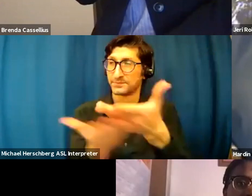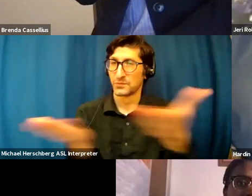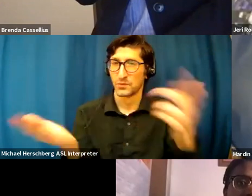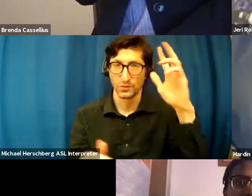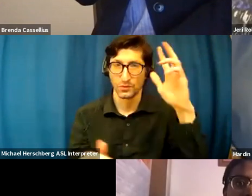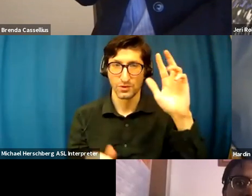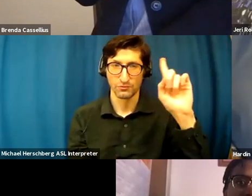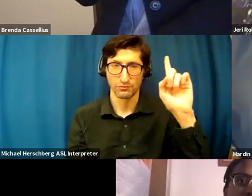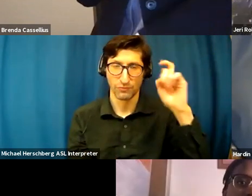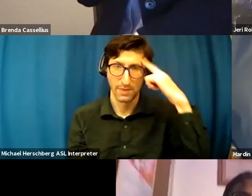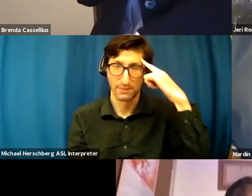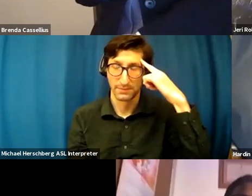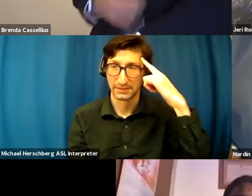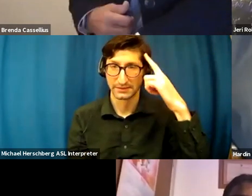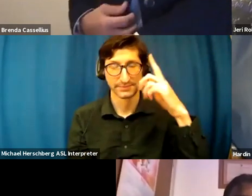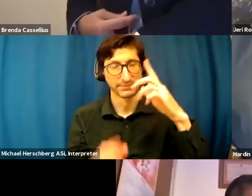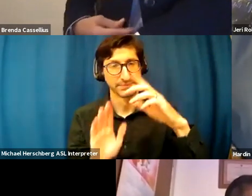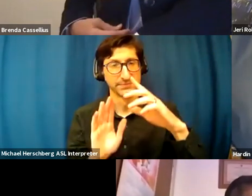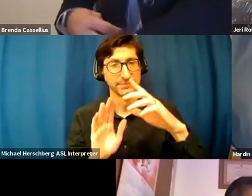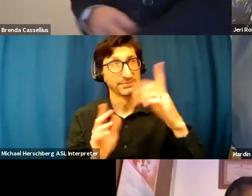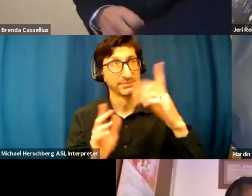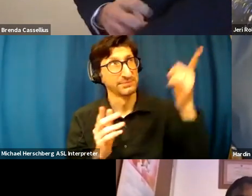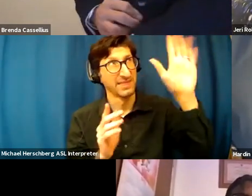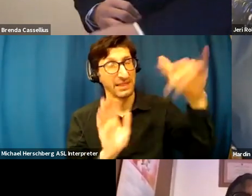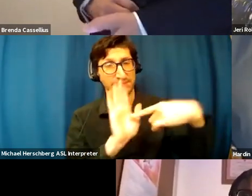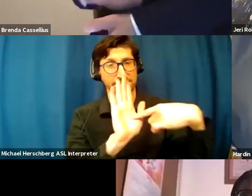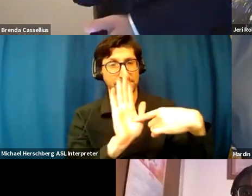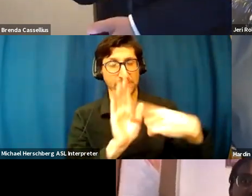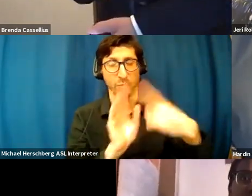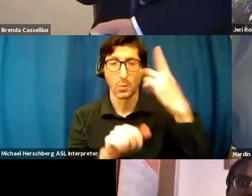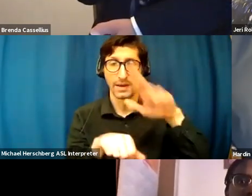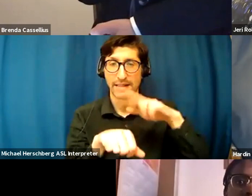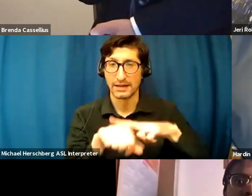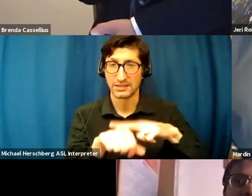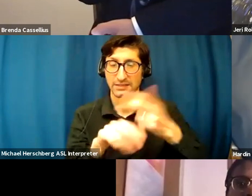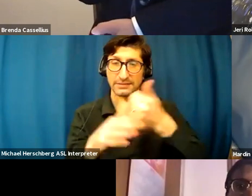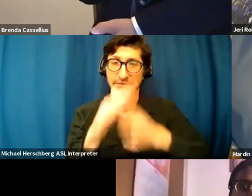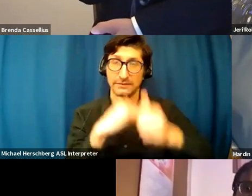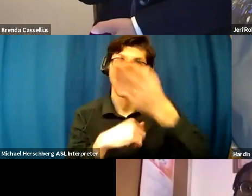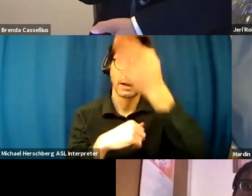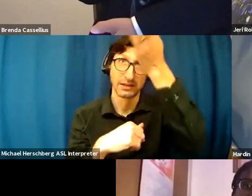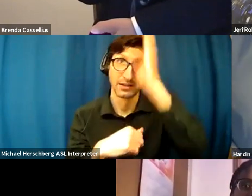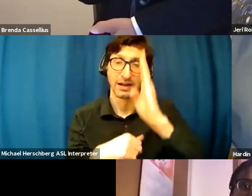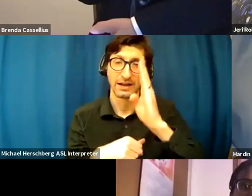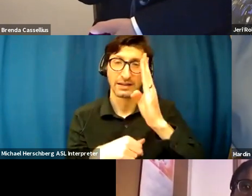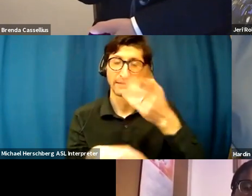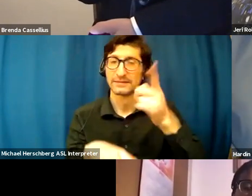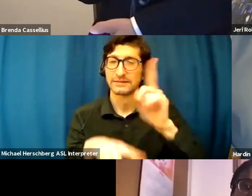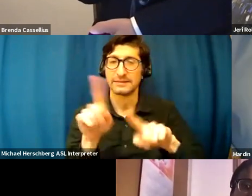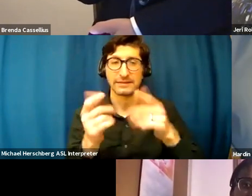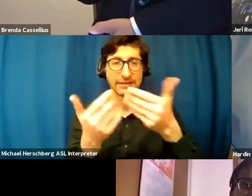the Republic for which it stands, one nation under